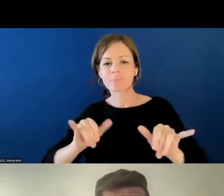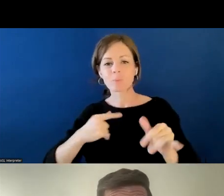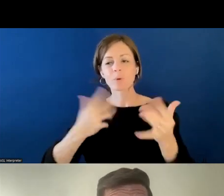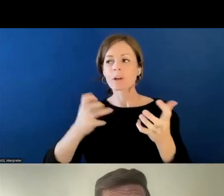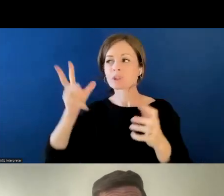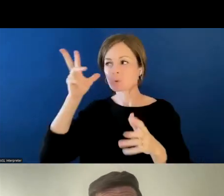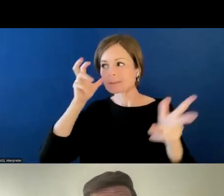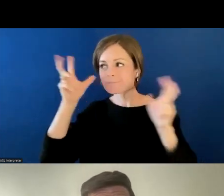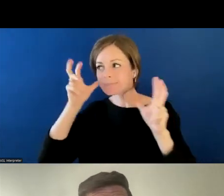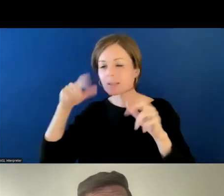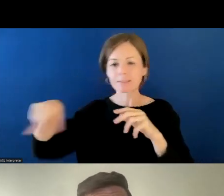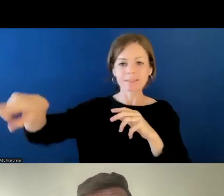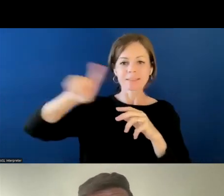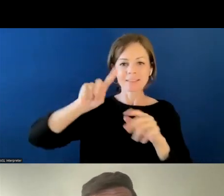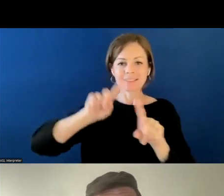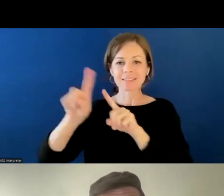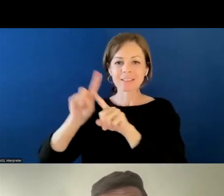in the study. And that was very, very key.